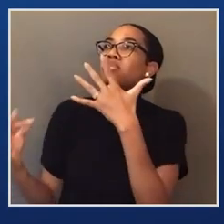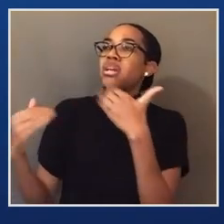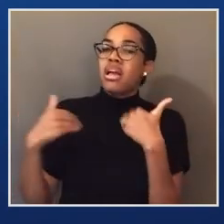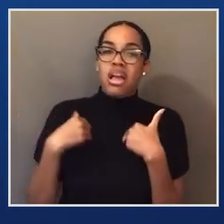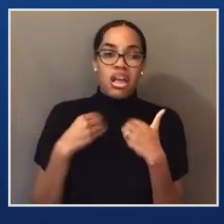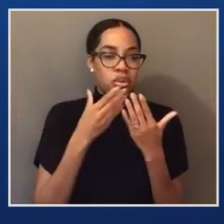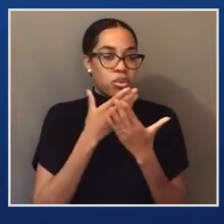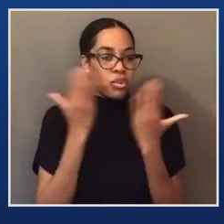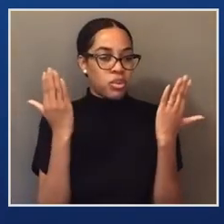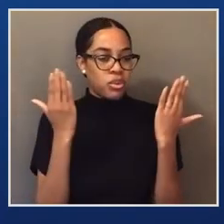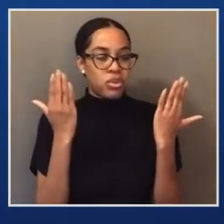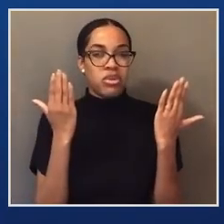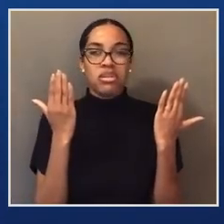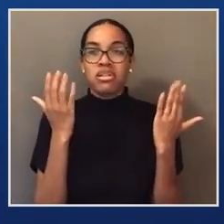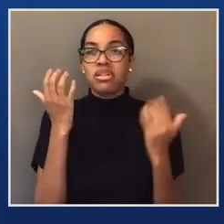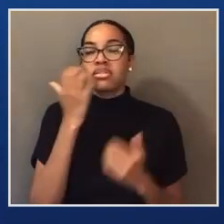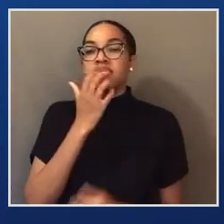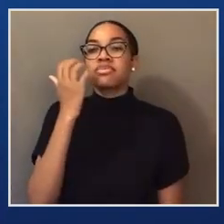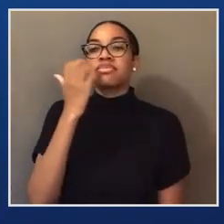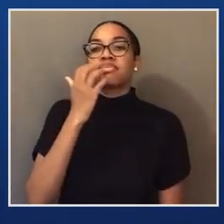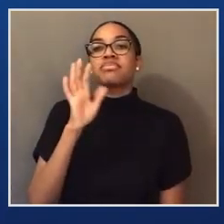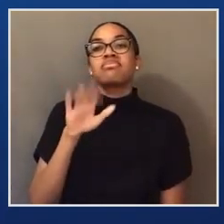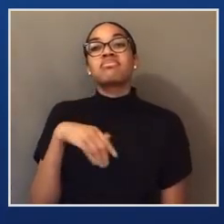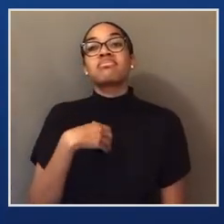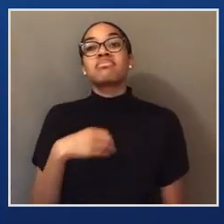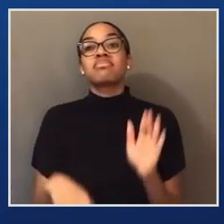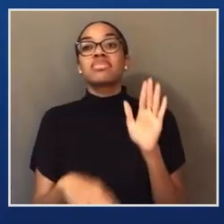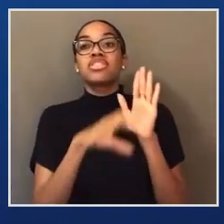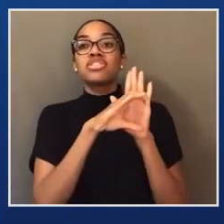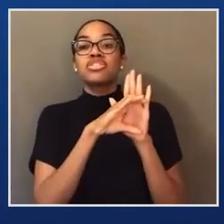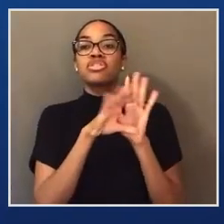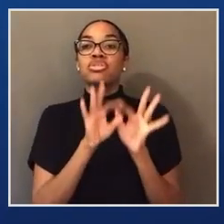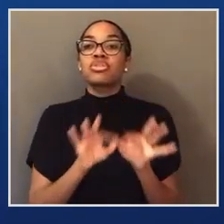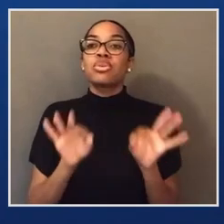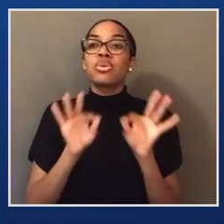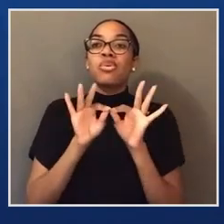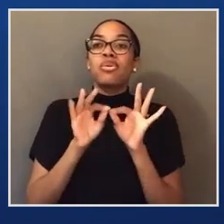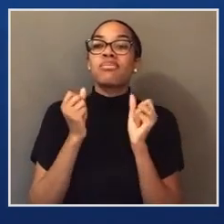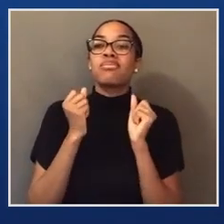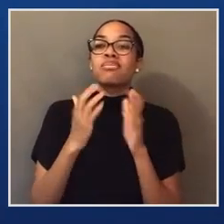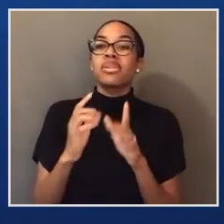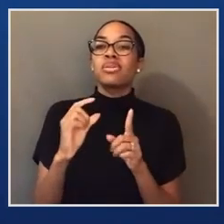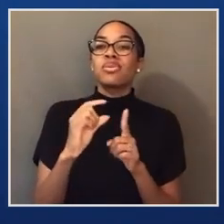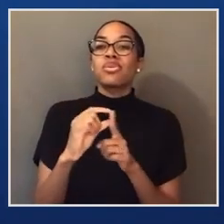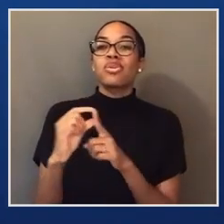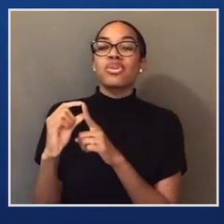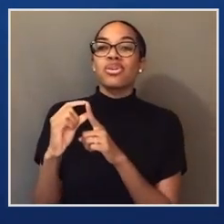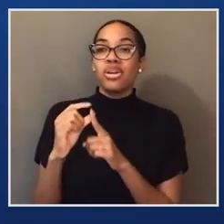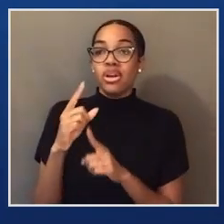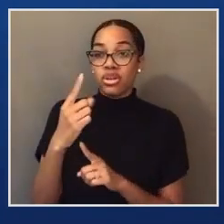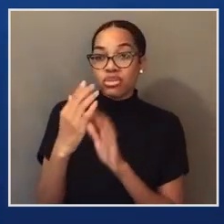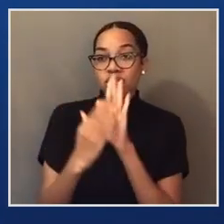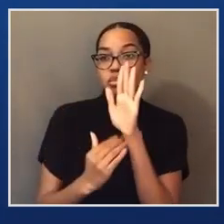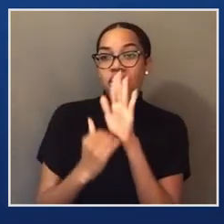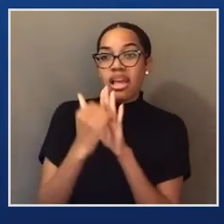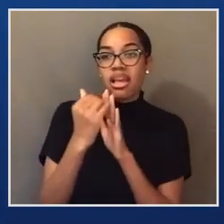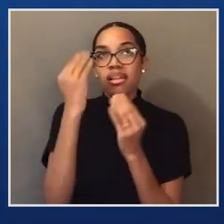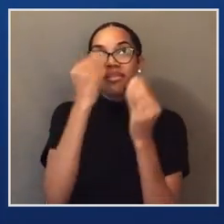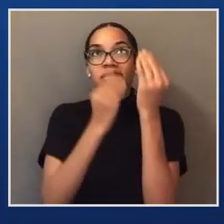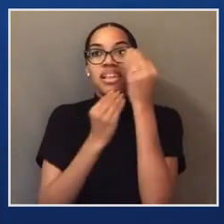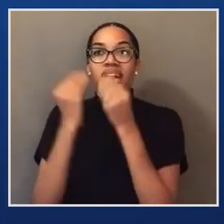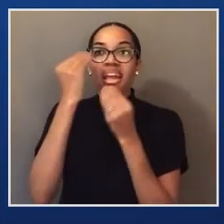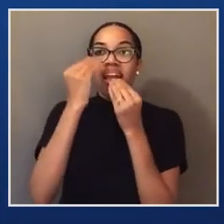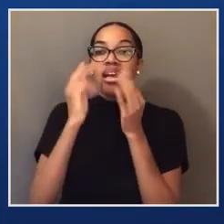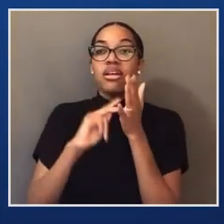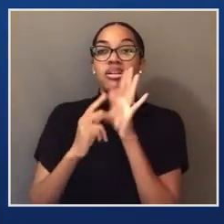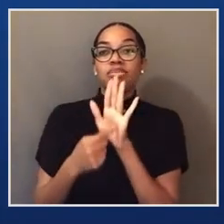matrix, trying to hide our misfortune. They say a picture's worth a thousand words. You paint the canvas, better let it shine. I know